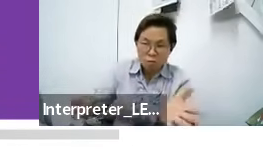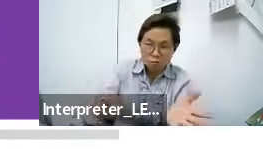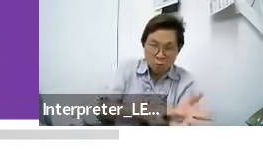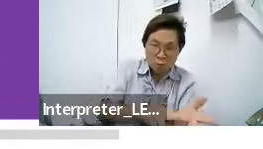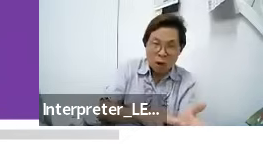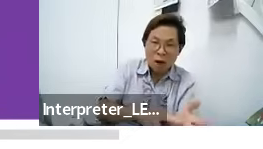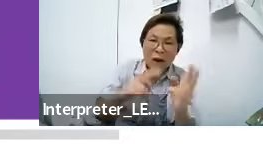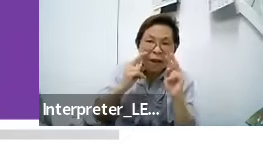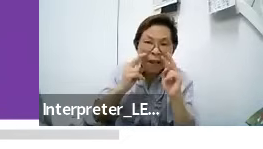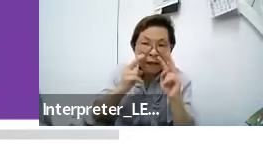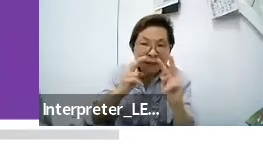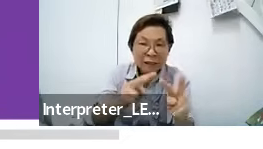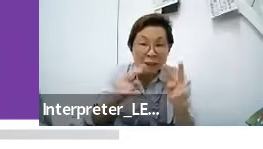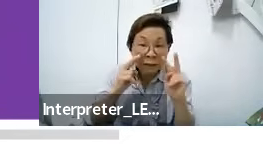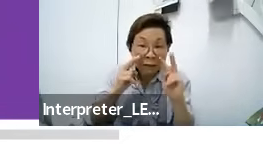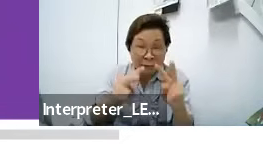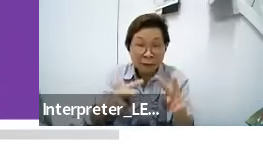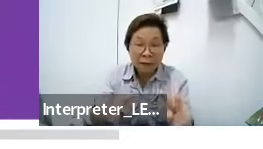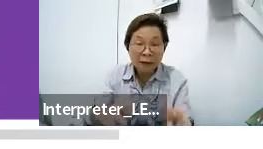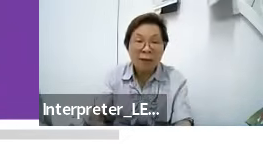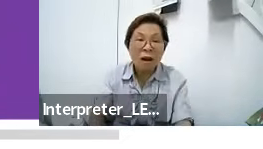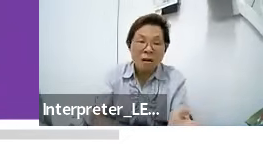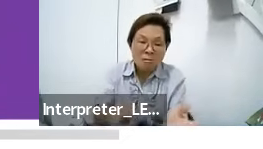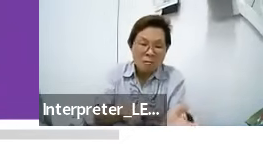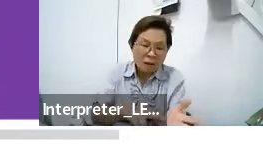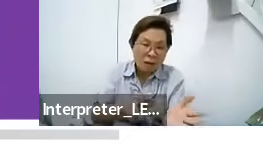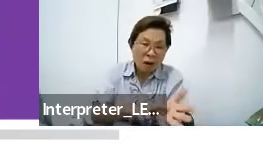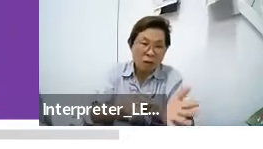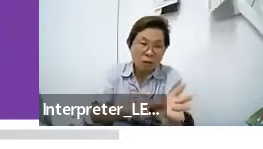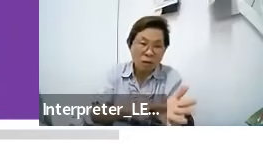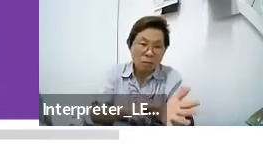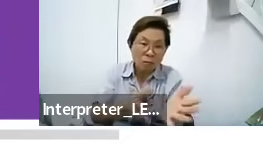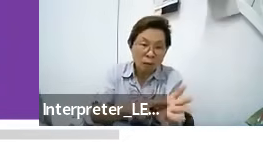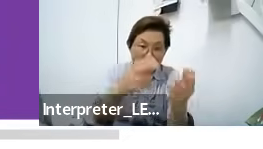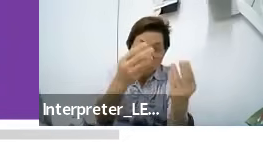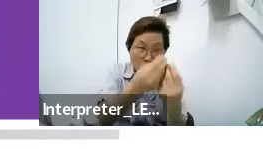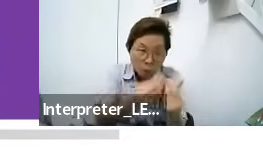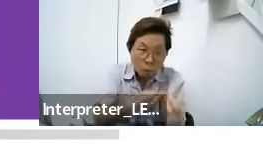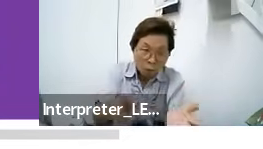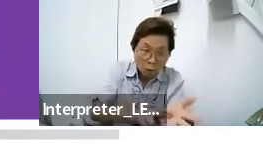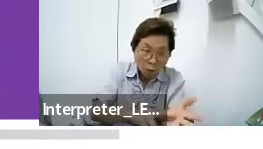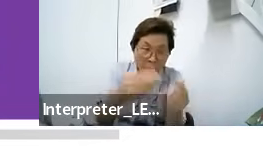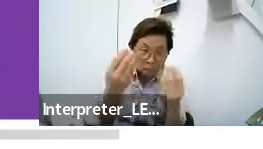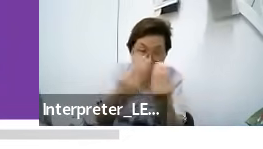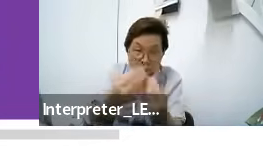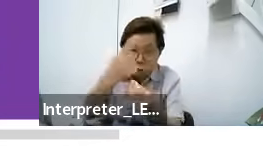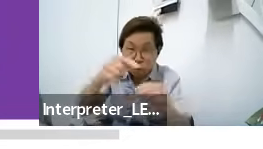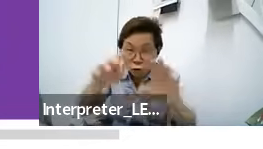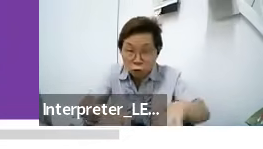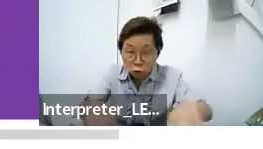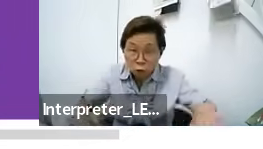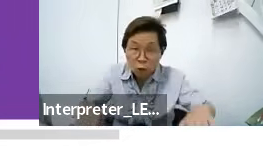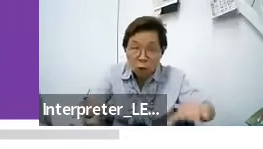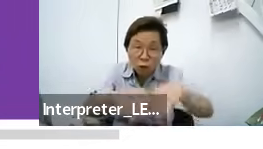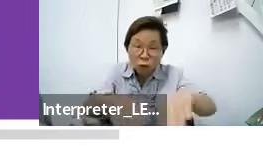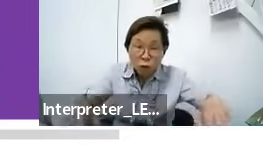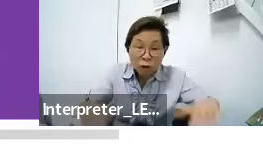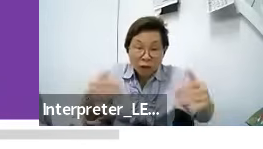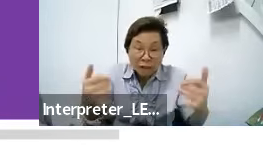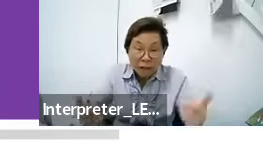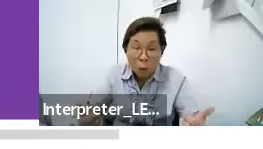those recorded statistics that we have for the students who are currently